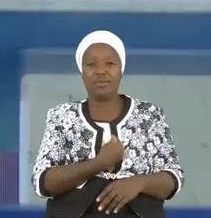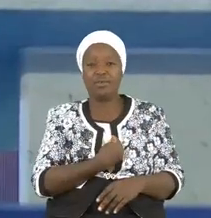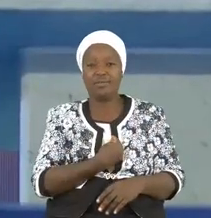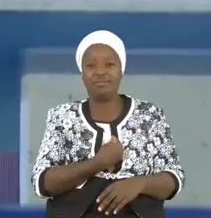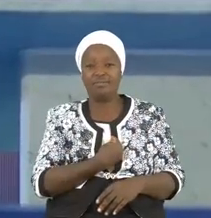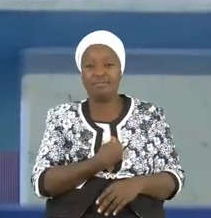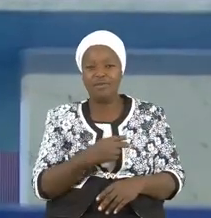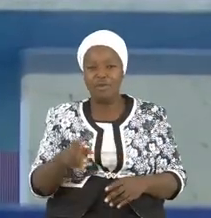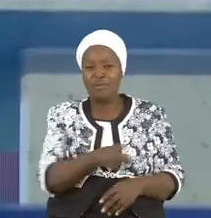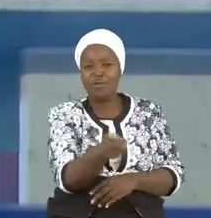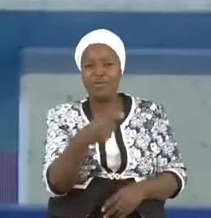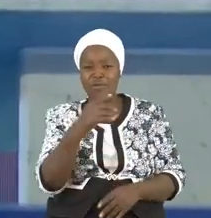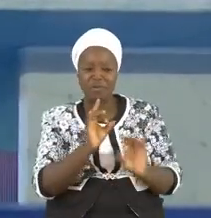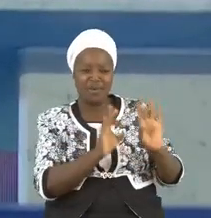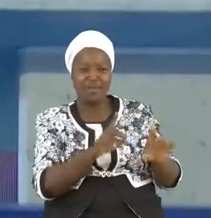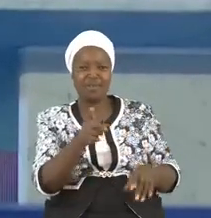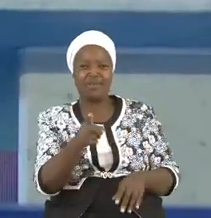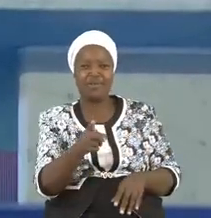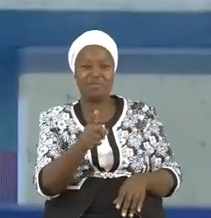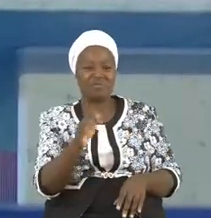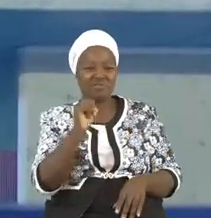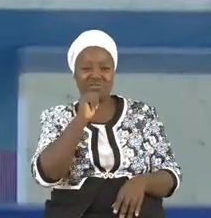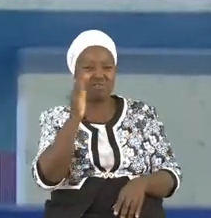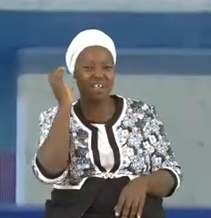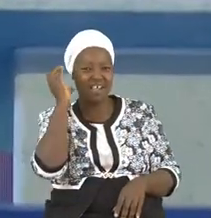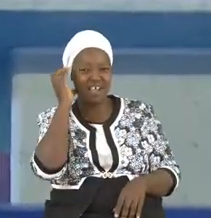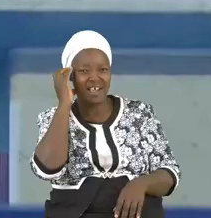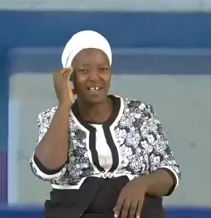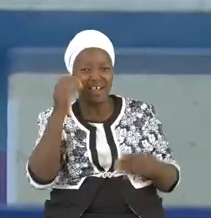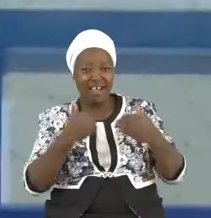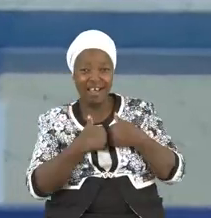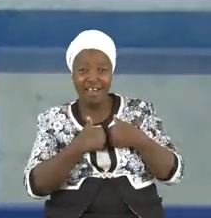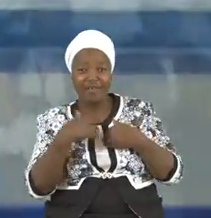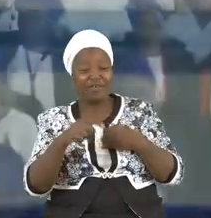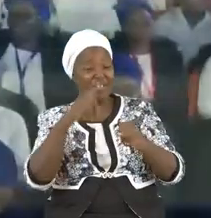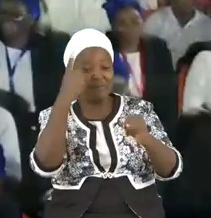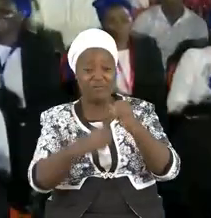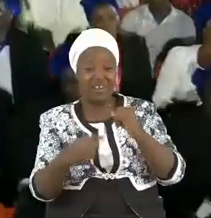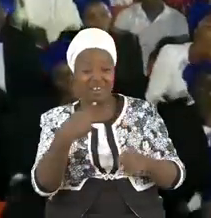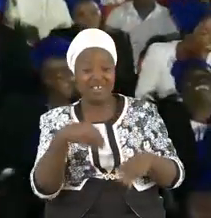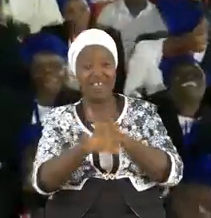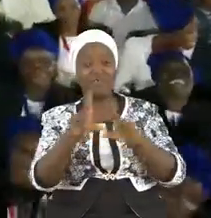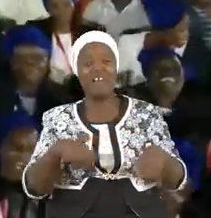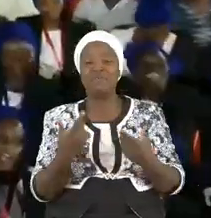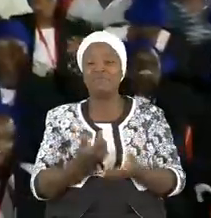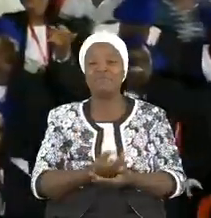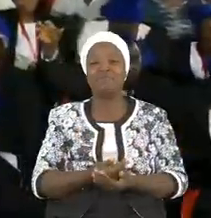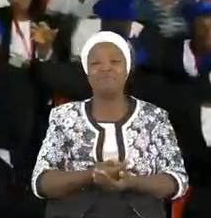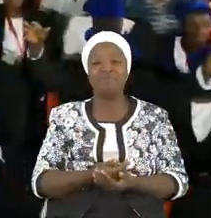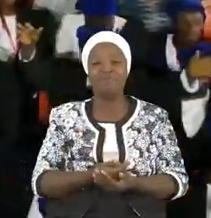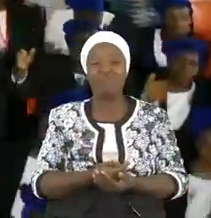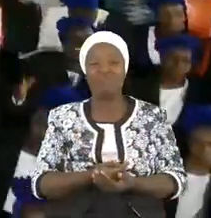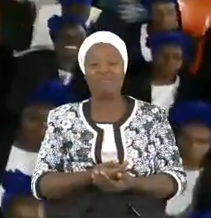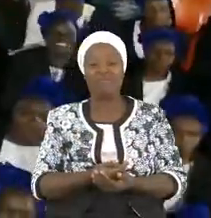you, they will not have the final say in your life. Yeah. Of course, you yourself